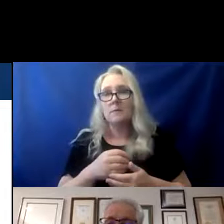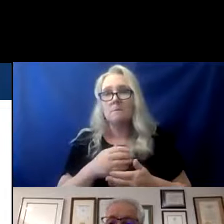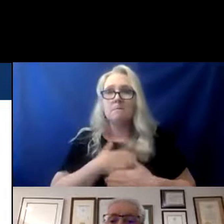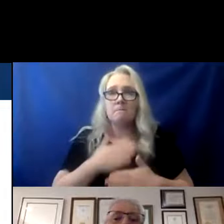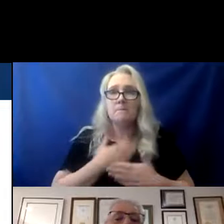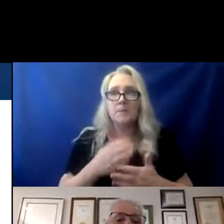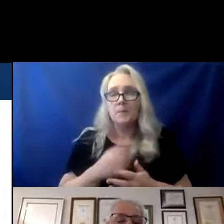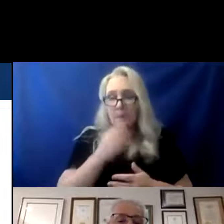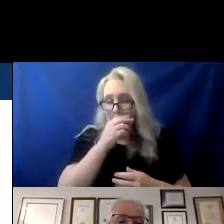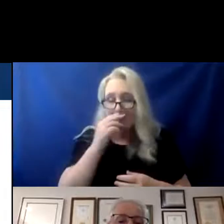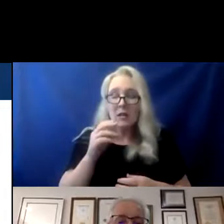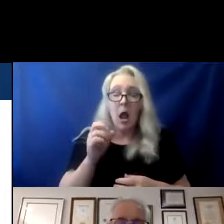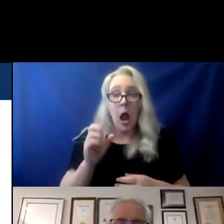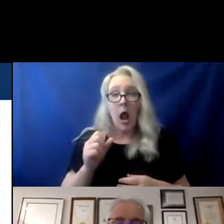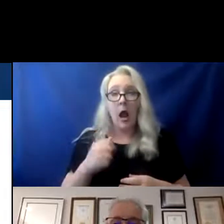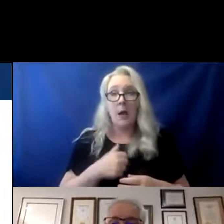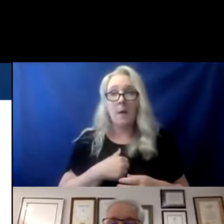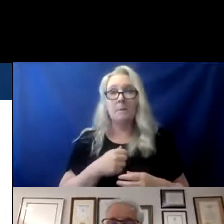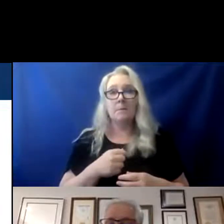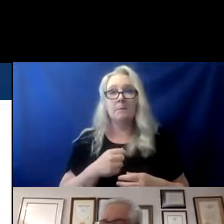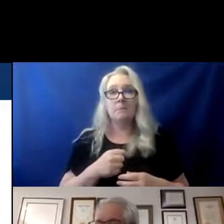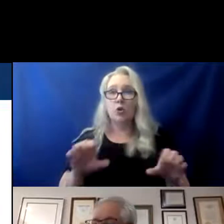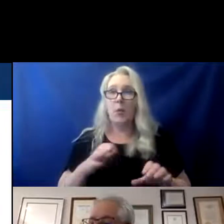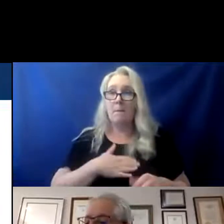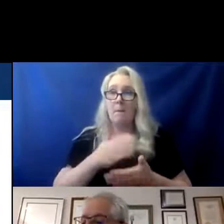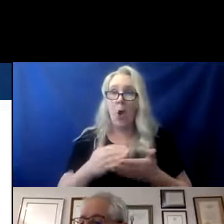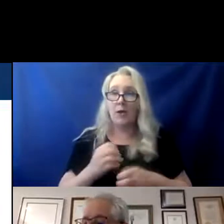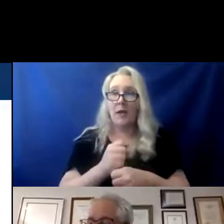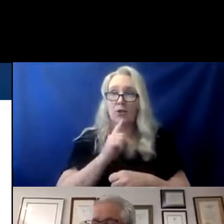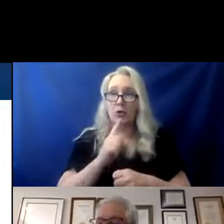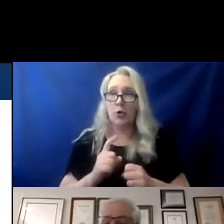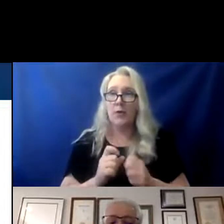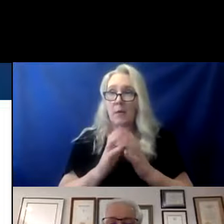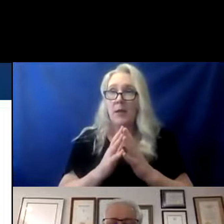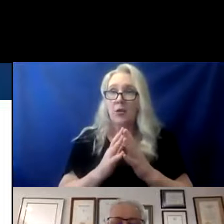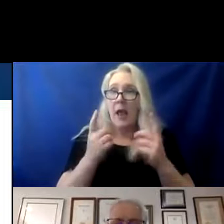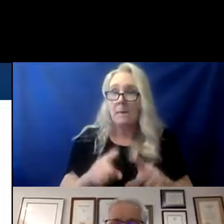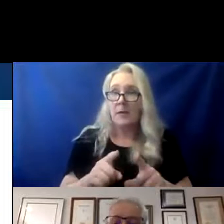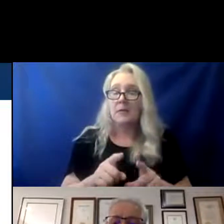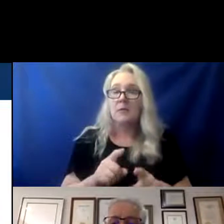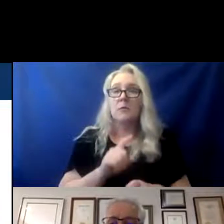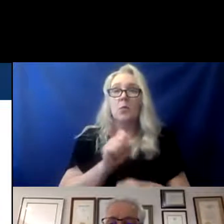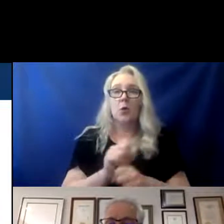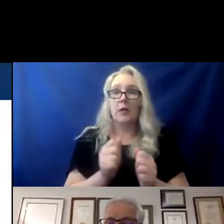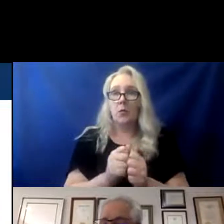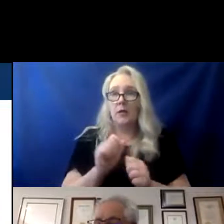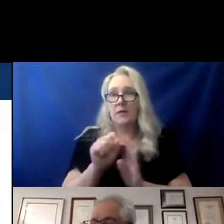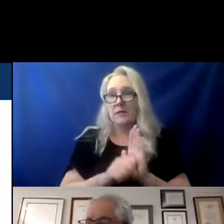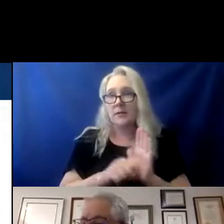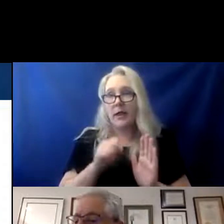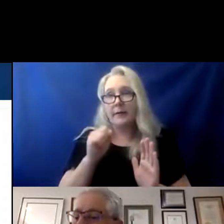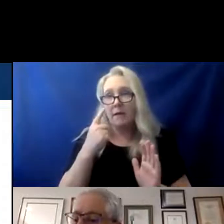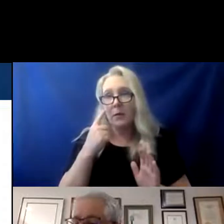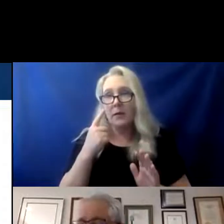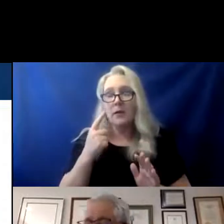implementation occurs, and to working with the entire state government. And as a board member of Justice and